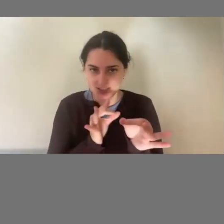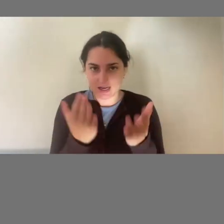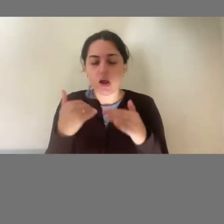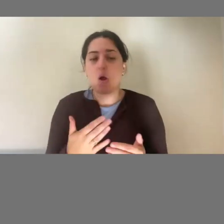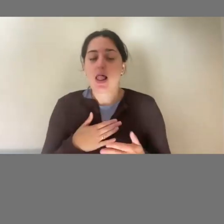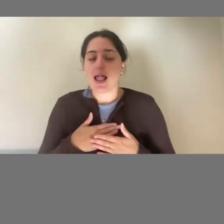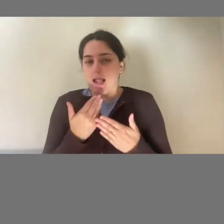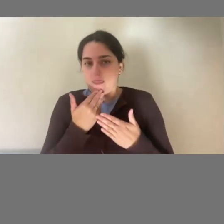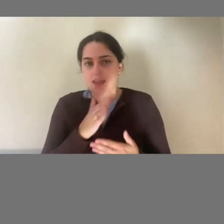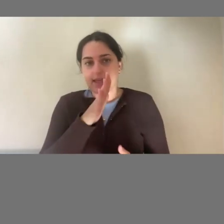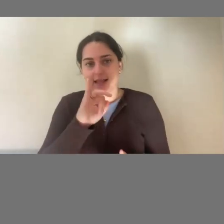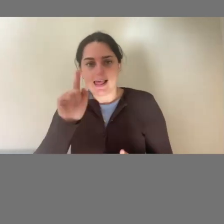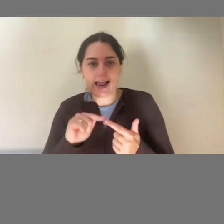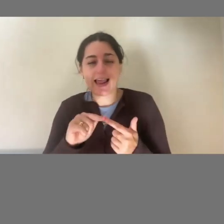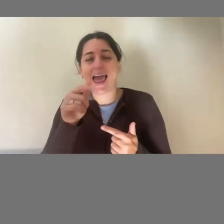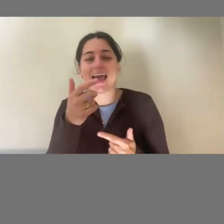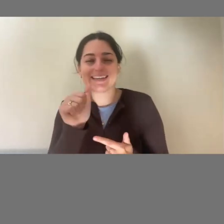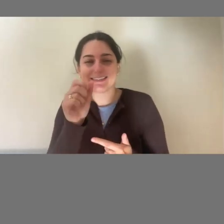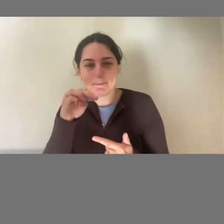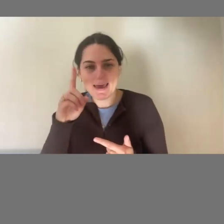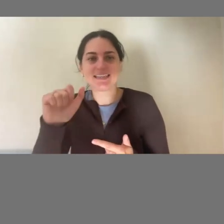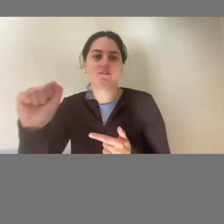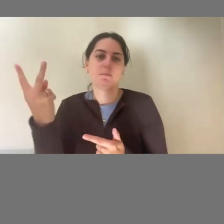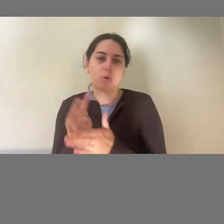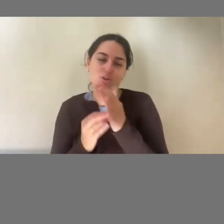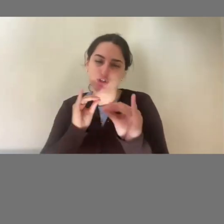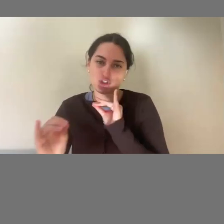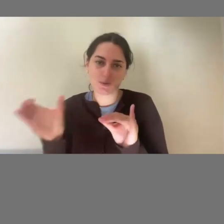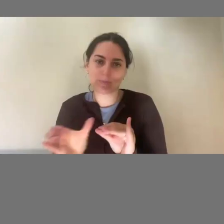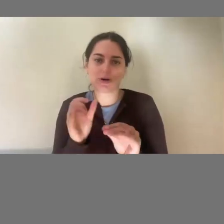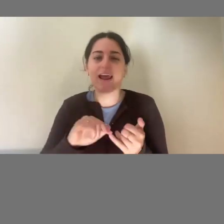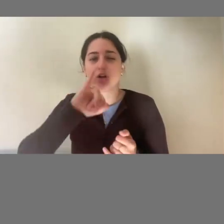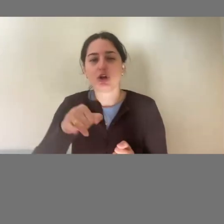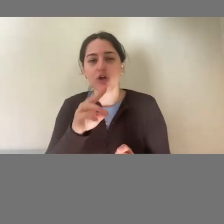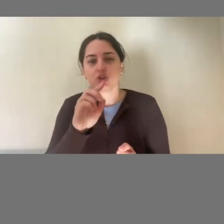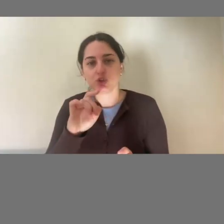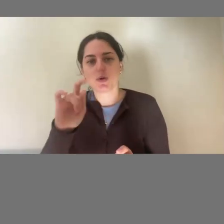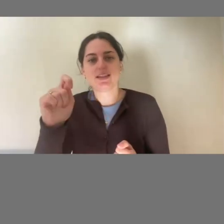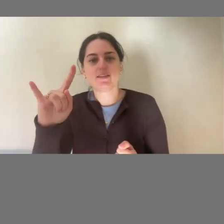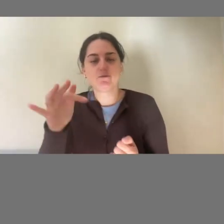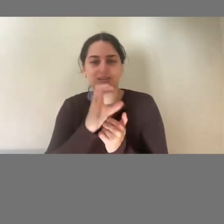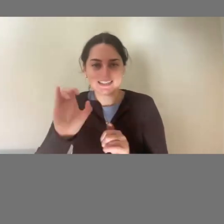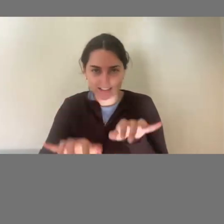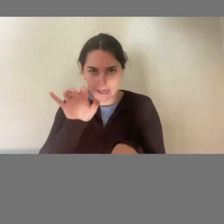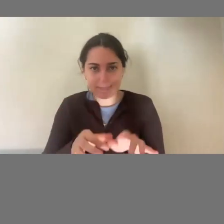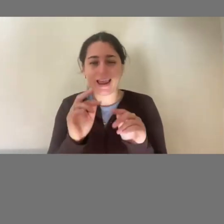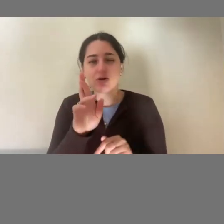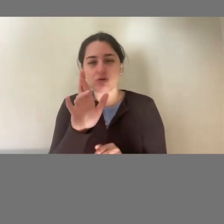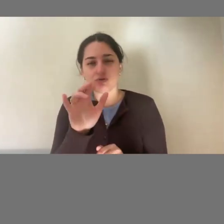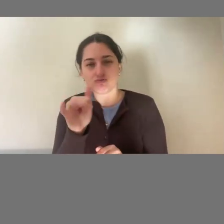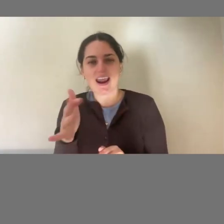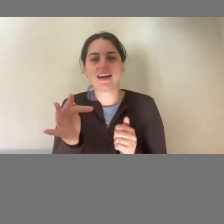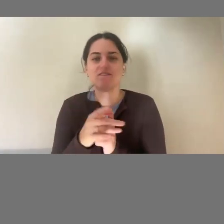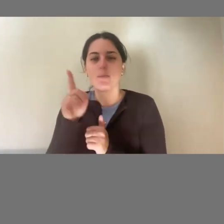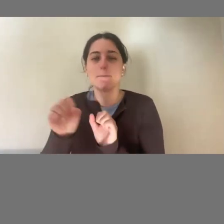to thank Leila and Amanda for their ISL interpretation today, and Judith for live captioning the event, and also to Ray from Staunton Media, who's run